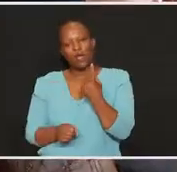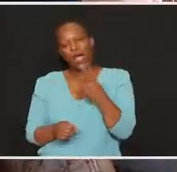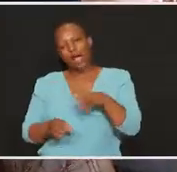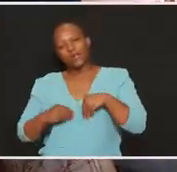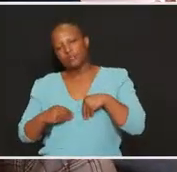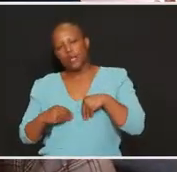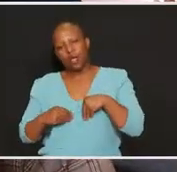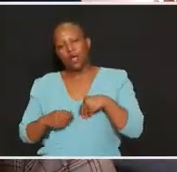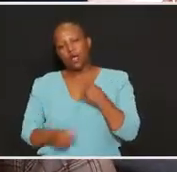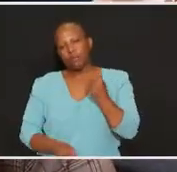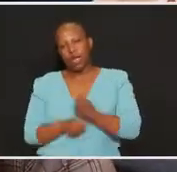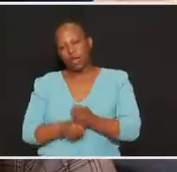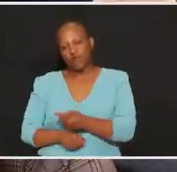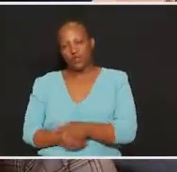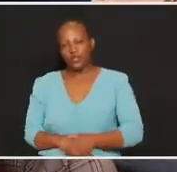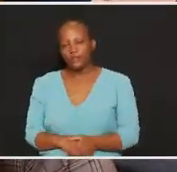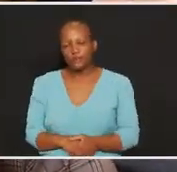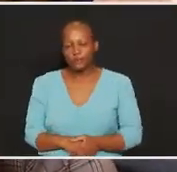next